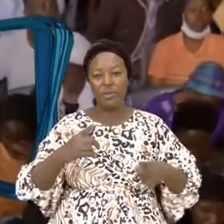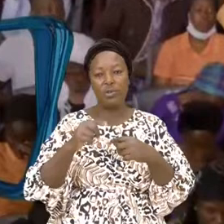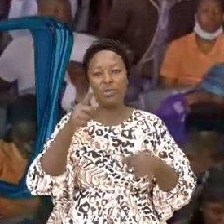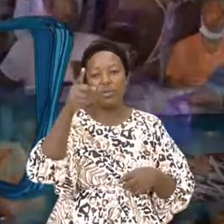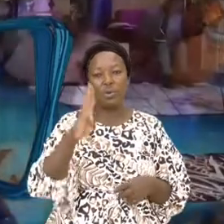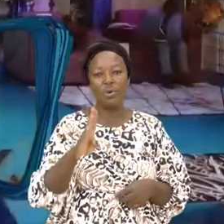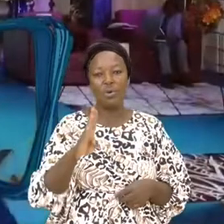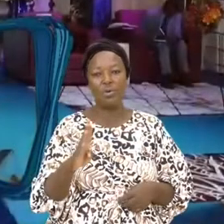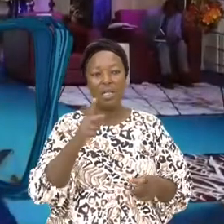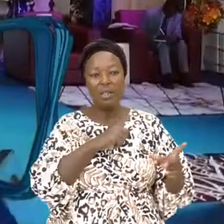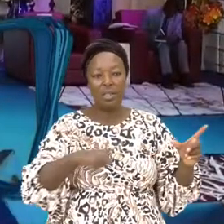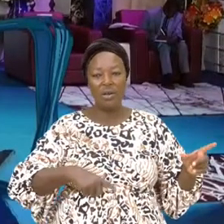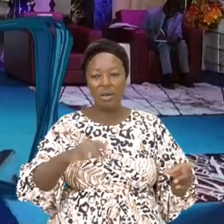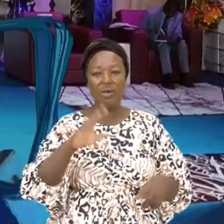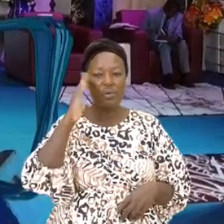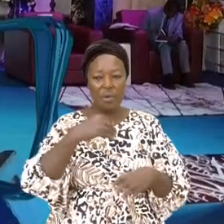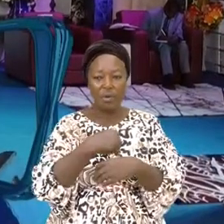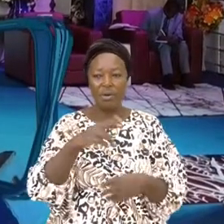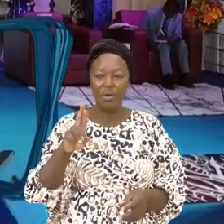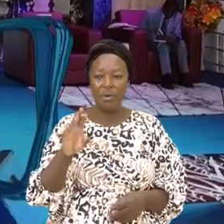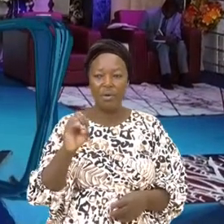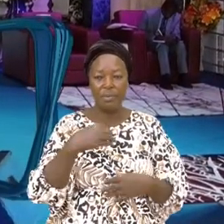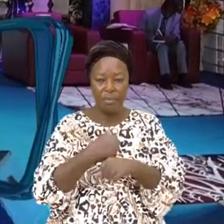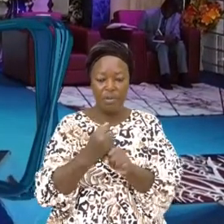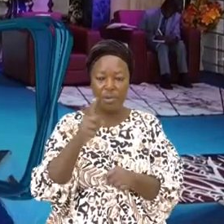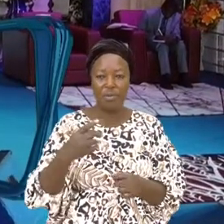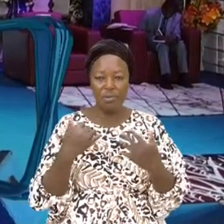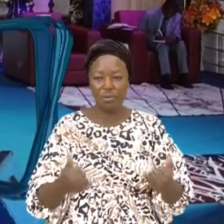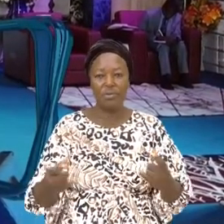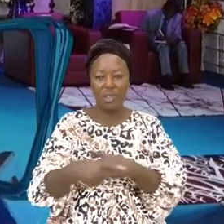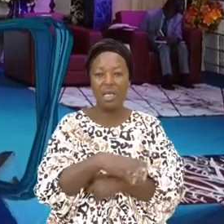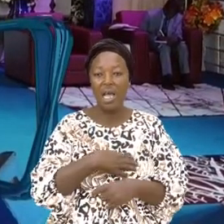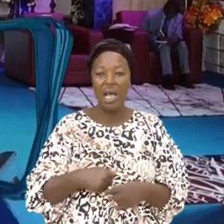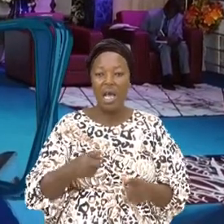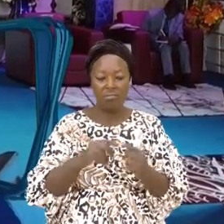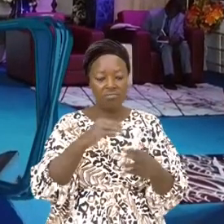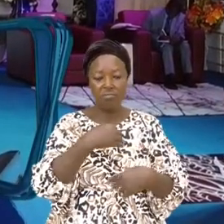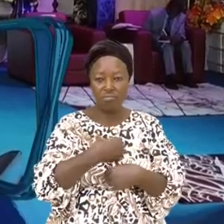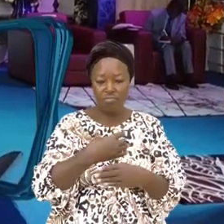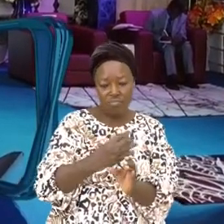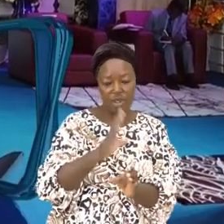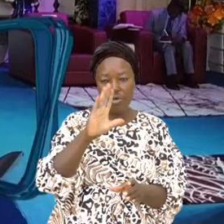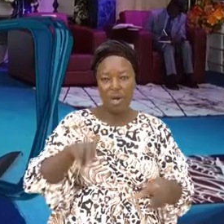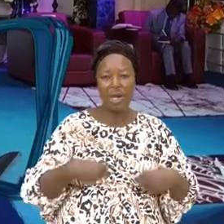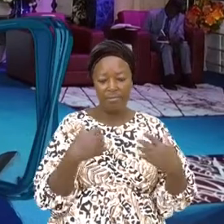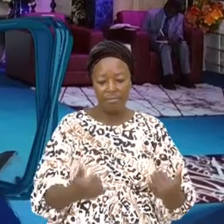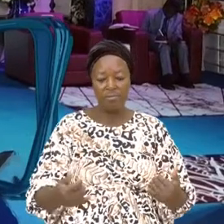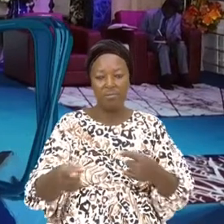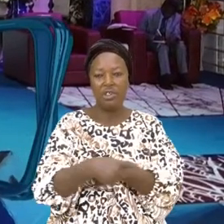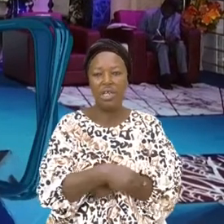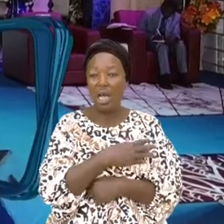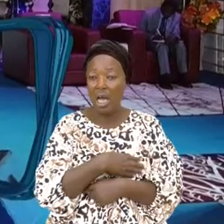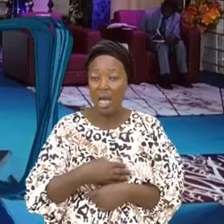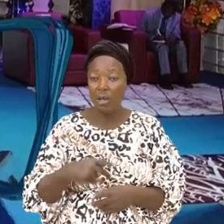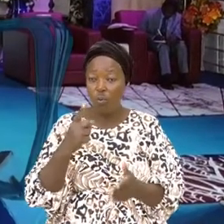Lord is going to remake you today. Amen. Remodel your life today. And what you